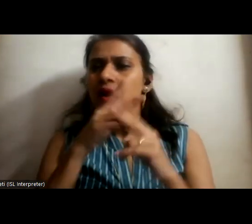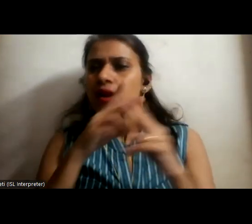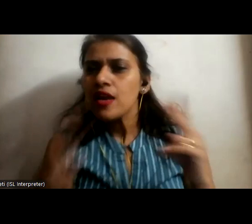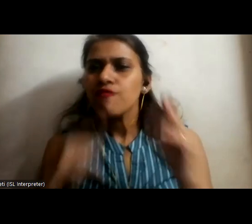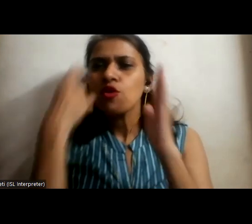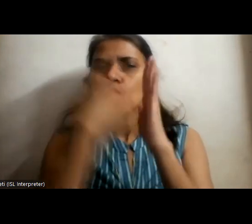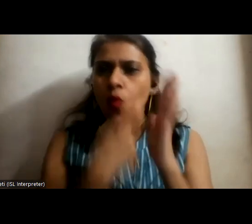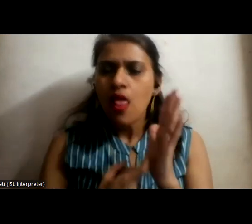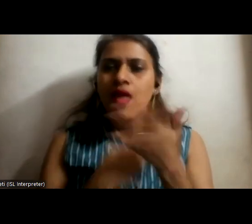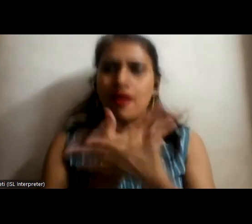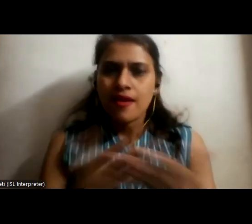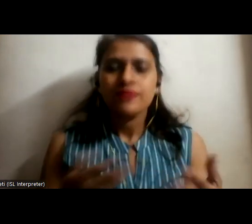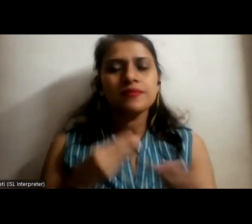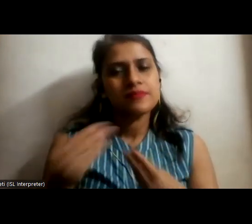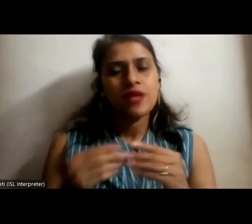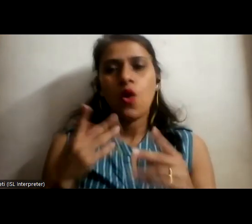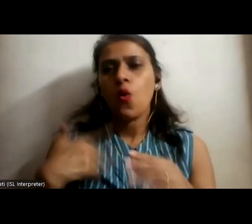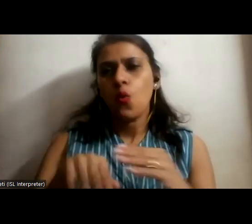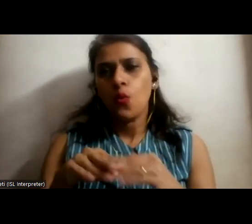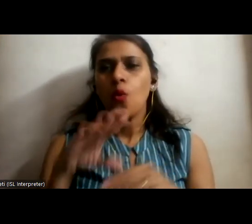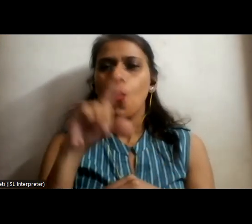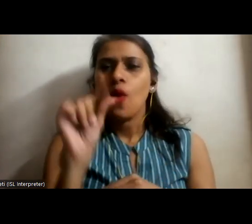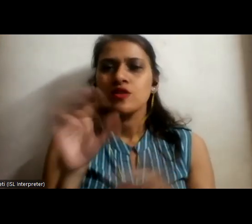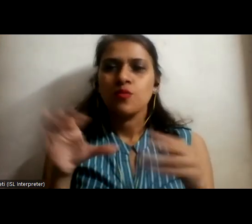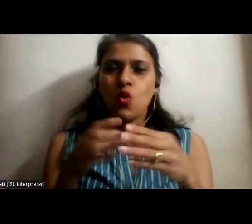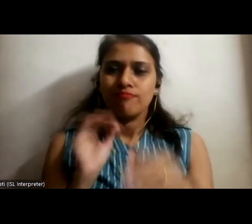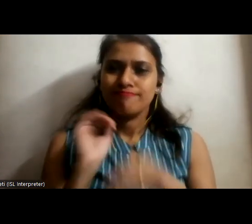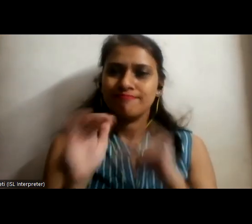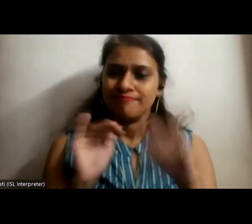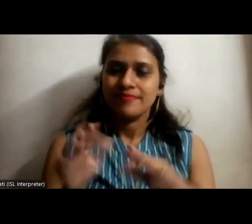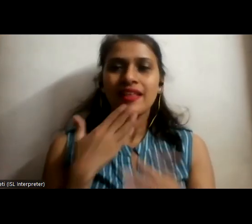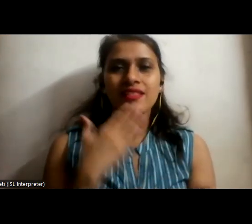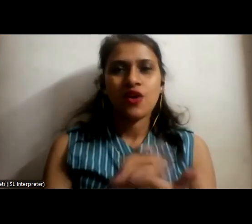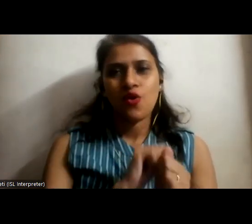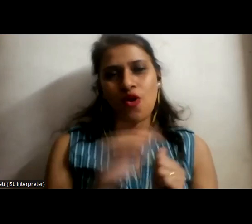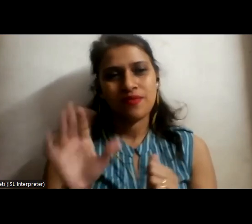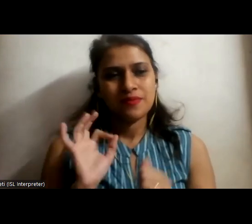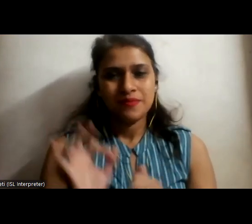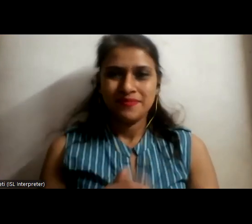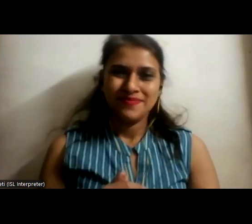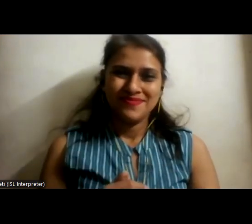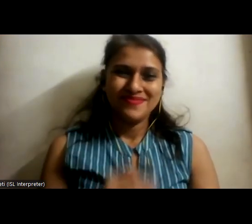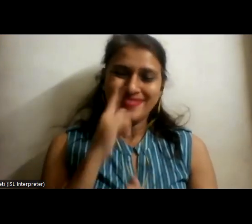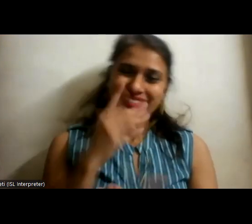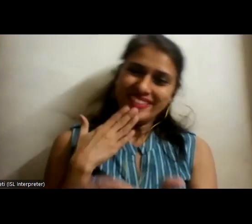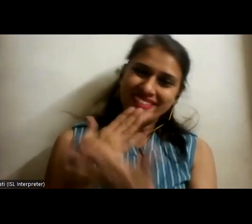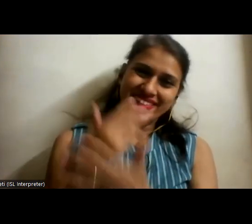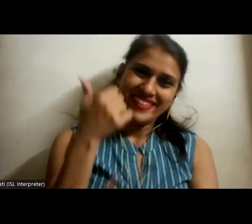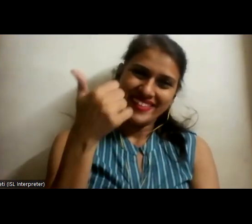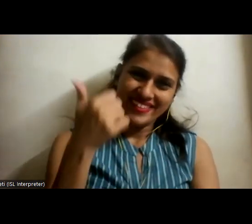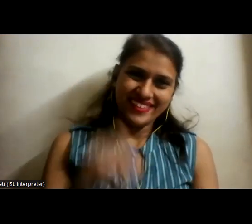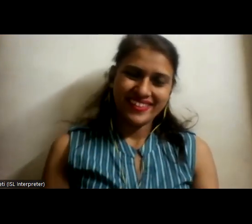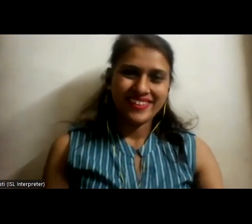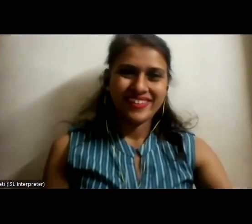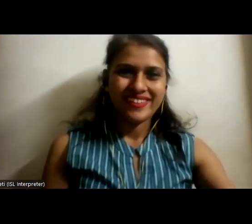on your emails and on your WhatsApp groups. Thank you, ma'am. Thank you again. Thank you, Preeti ji. Do you think it's okay? Sorry, ma'am. Can we have a